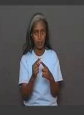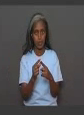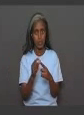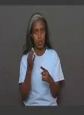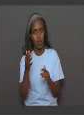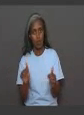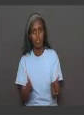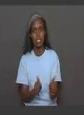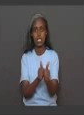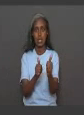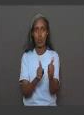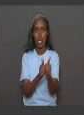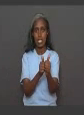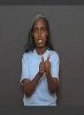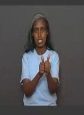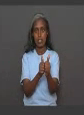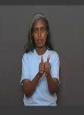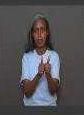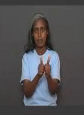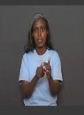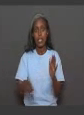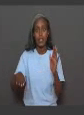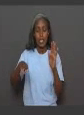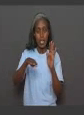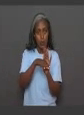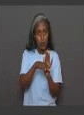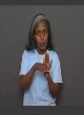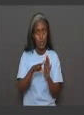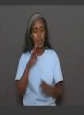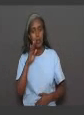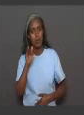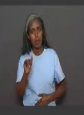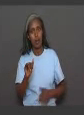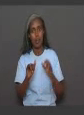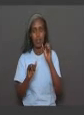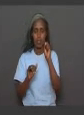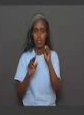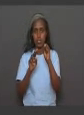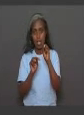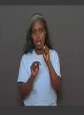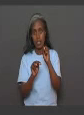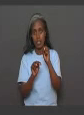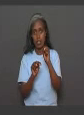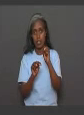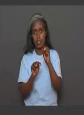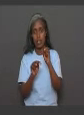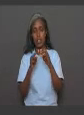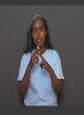n terms of the sequence, denoted by